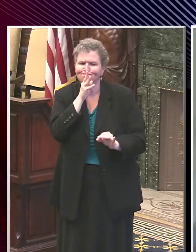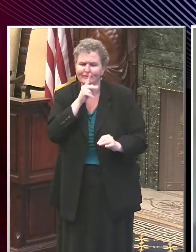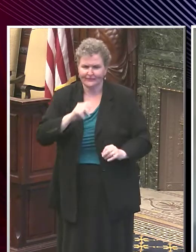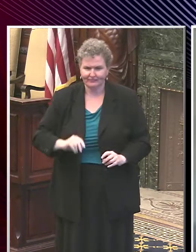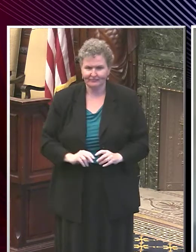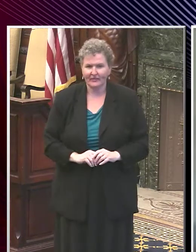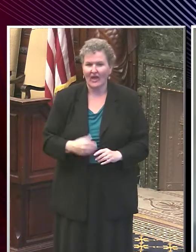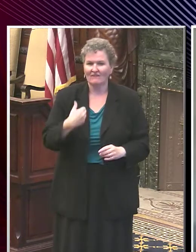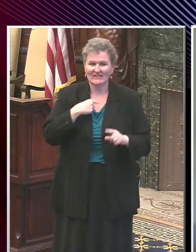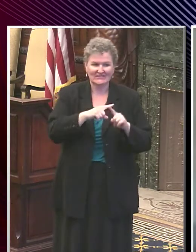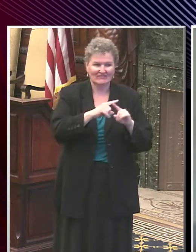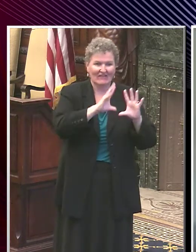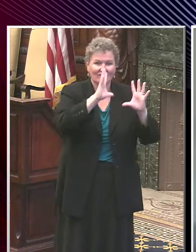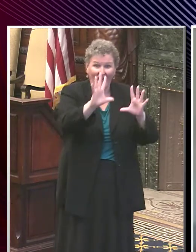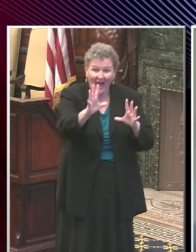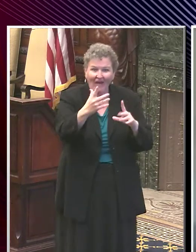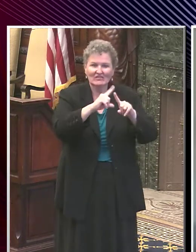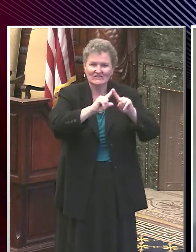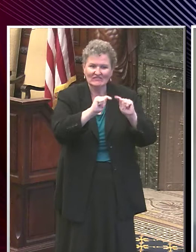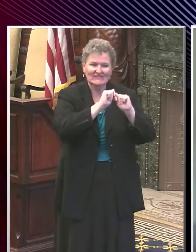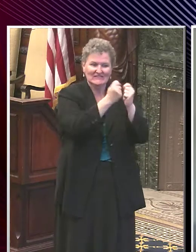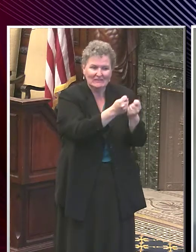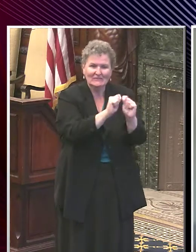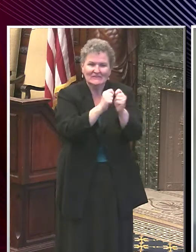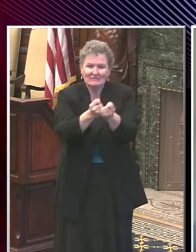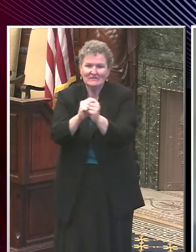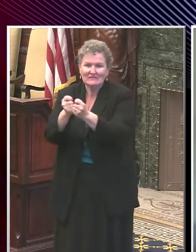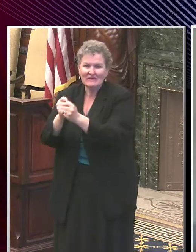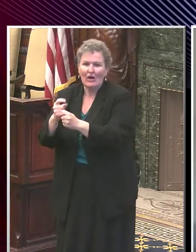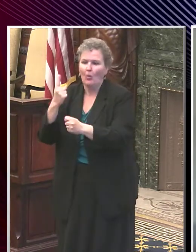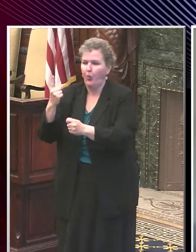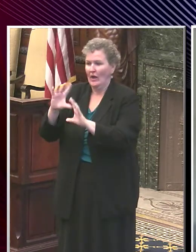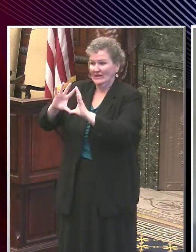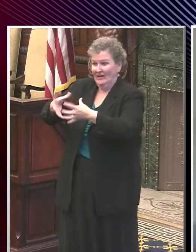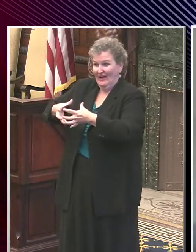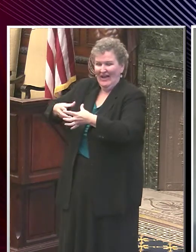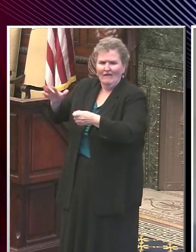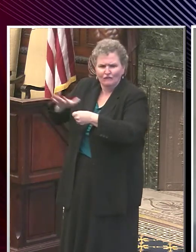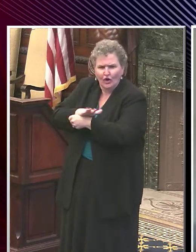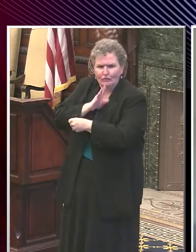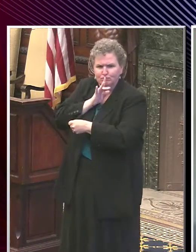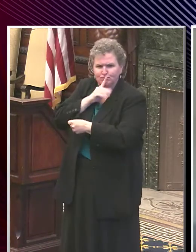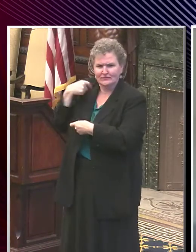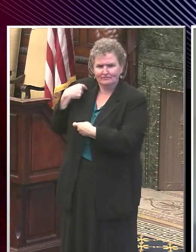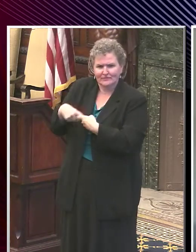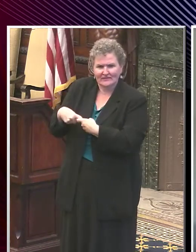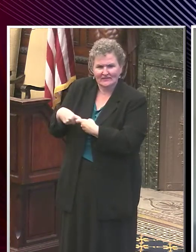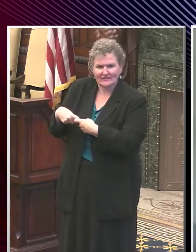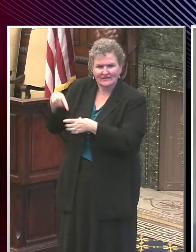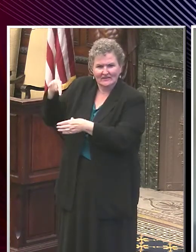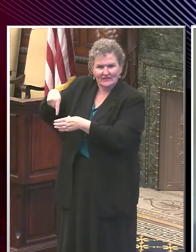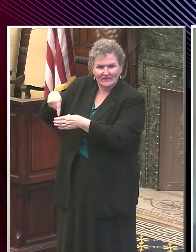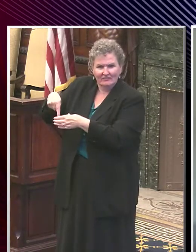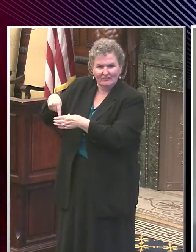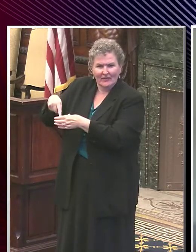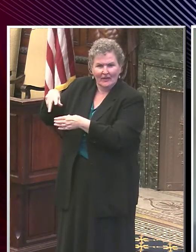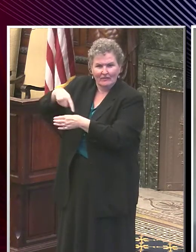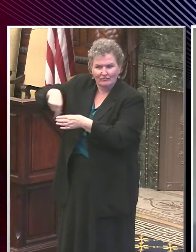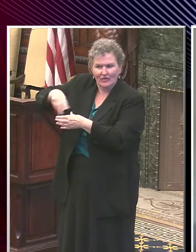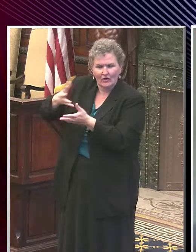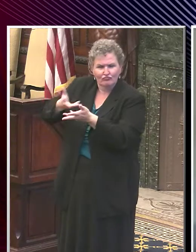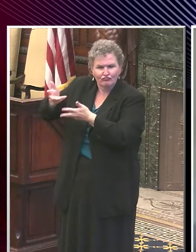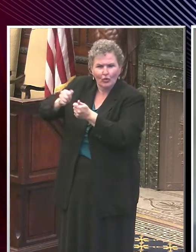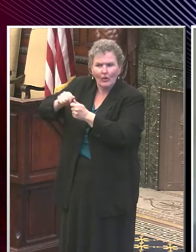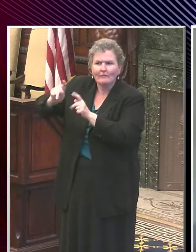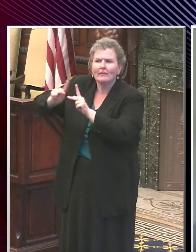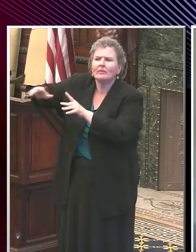entire team is the Spanish-speaking team so that we can deal with many Spanish-speaking people in the city of Philadelphia. Now, many people